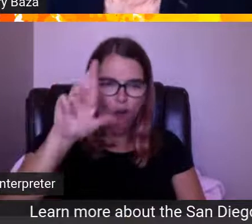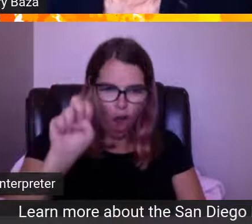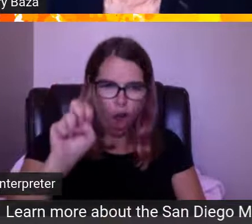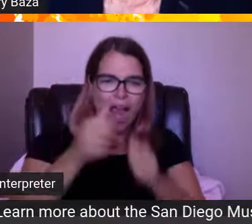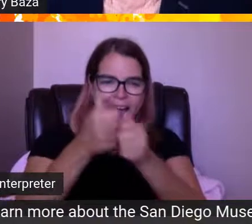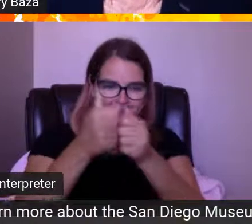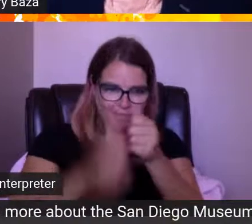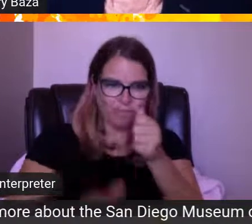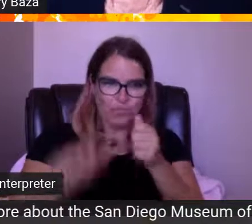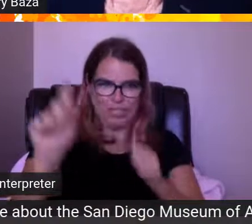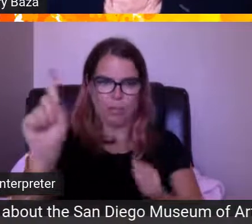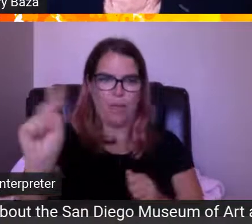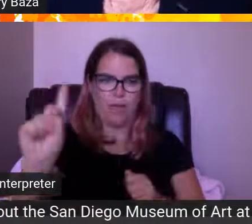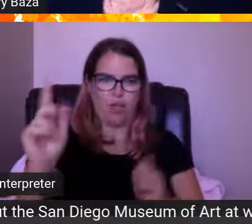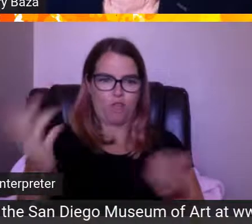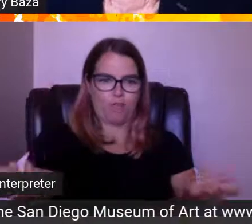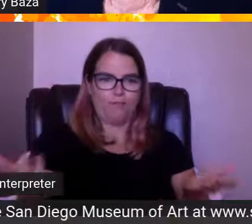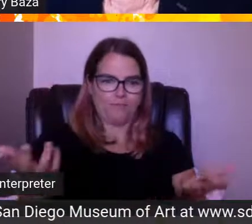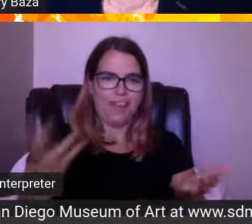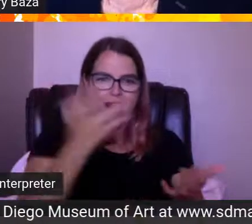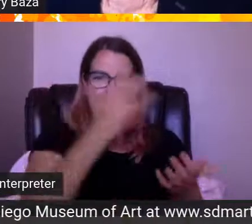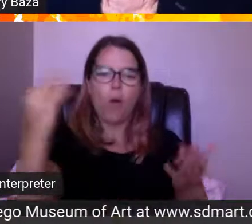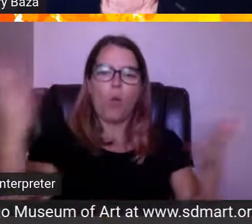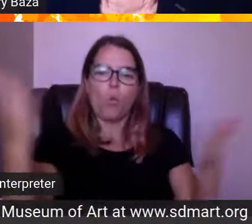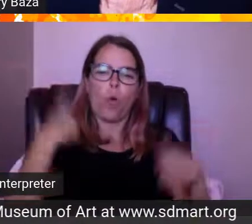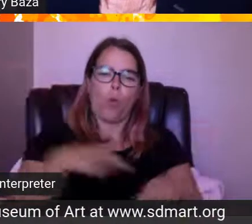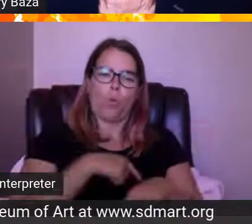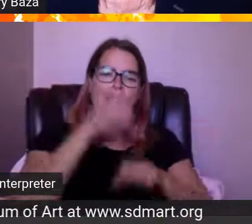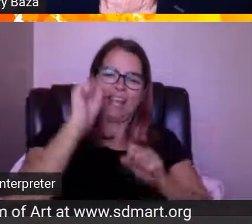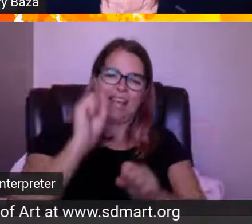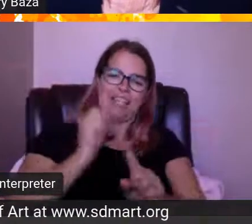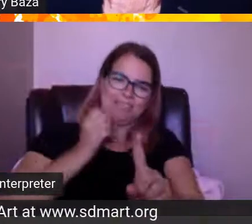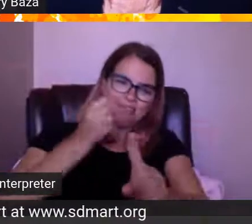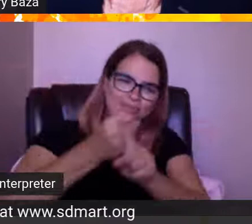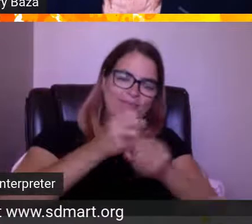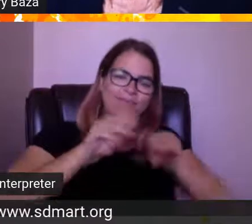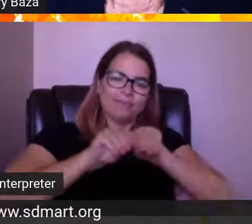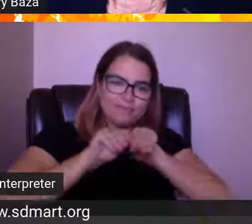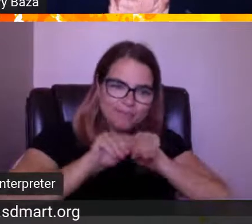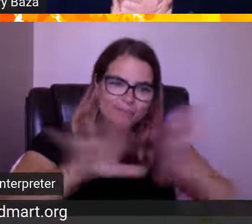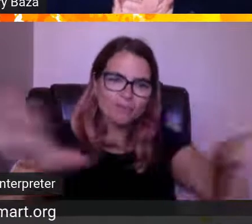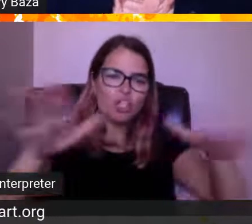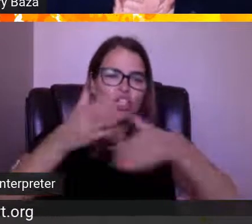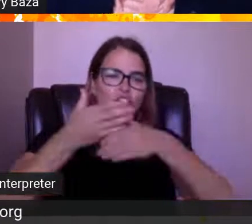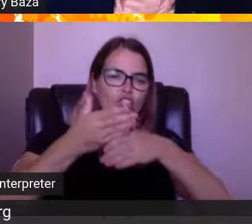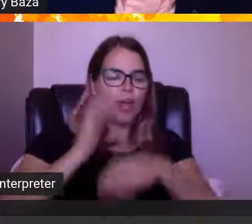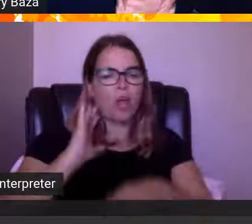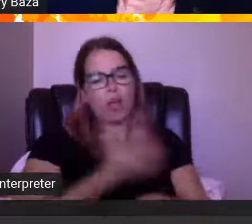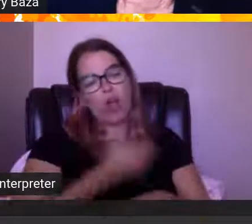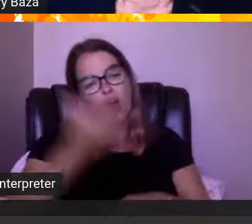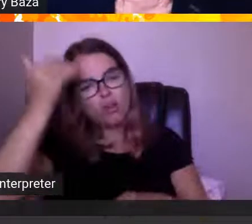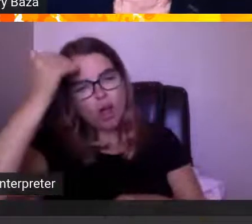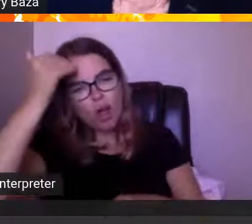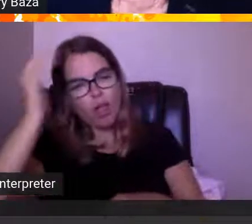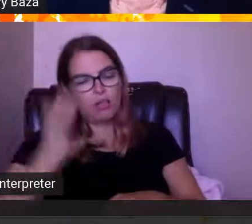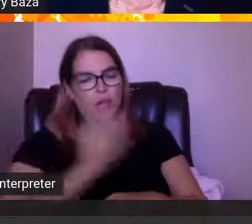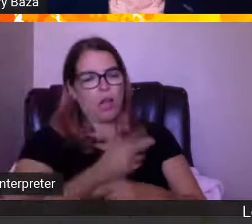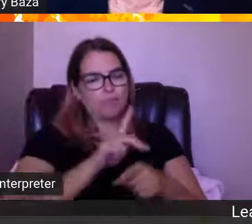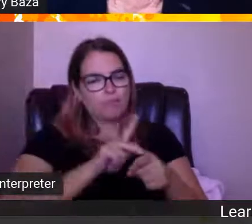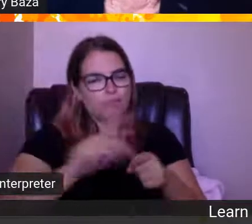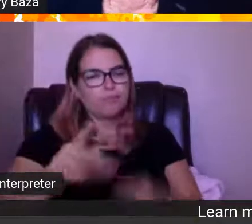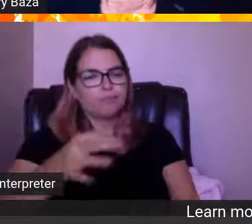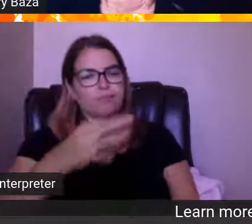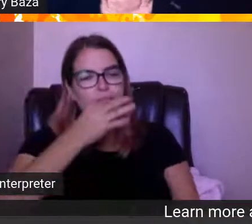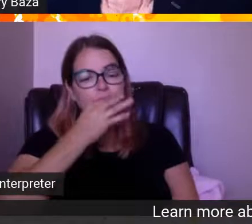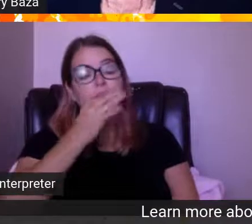the impact that we can have to share our knowledge, our professional expertise, along with